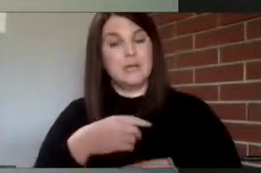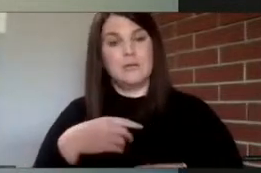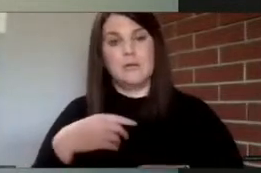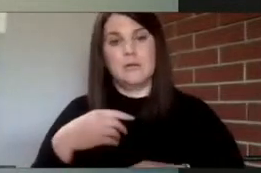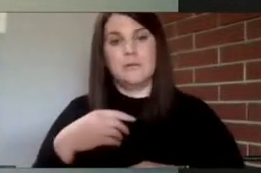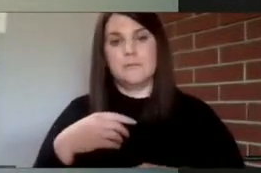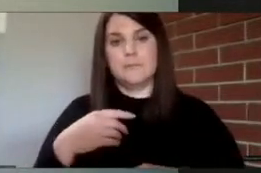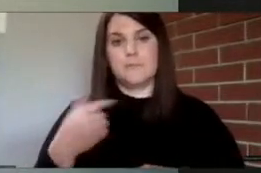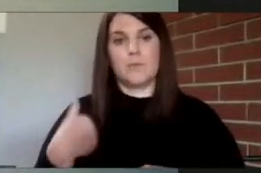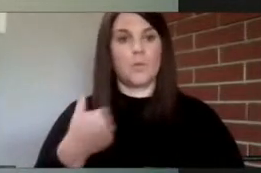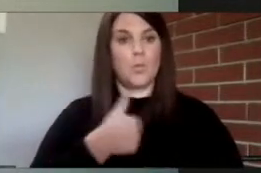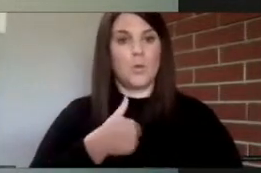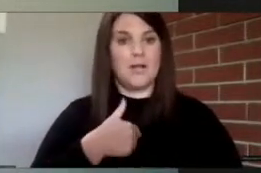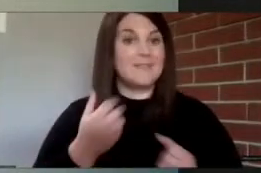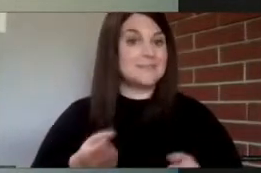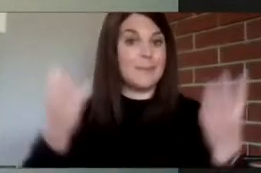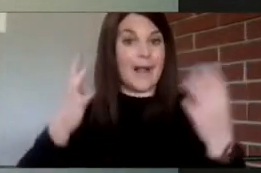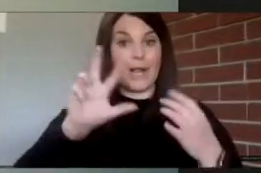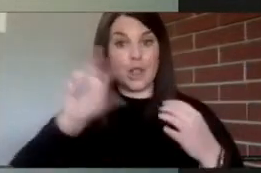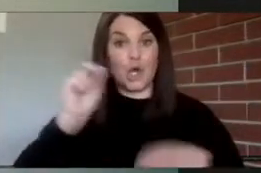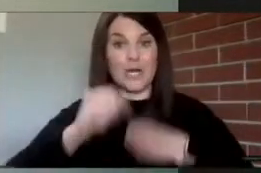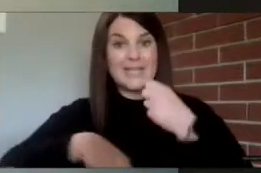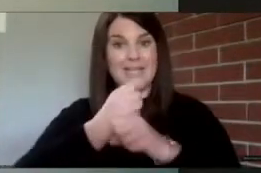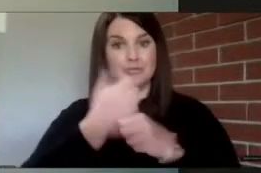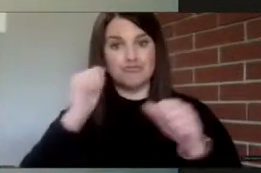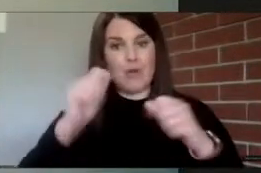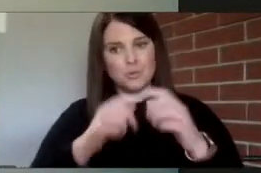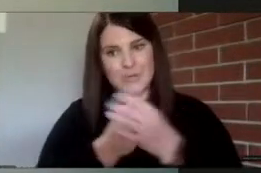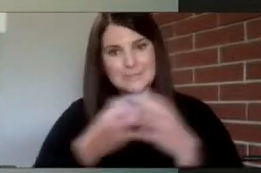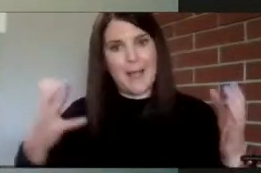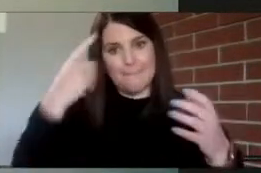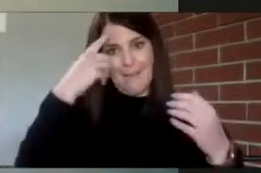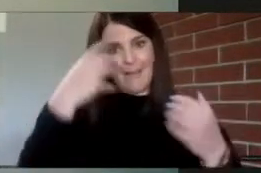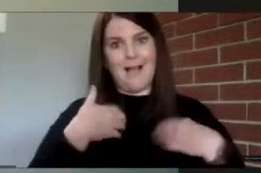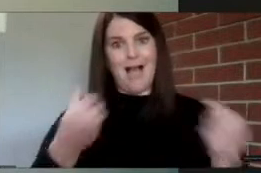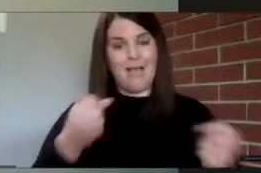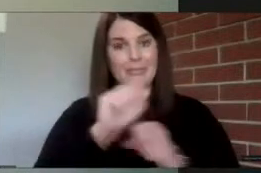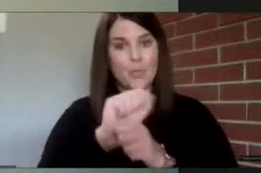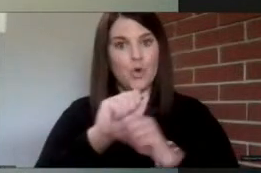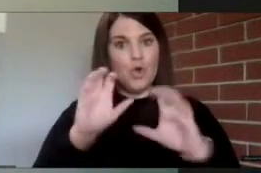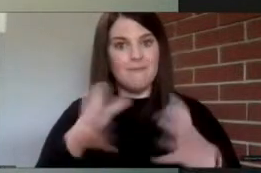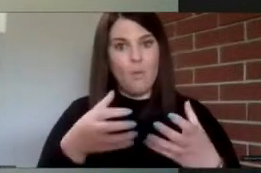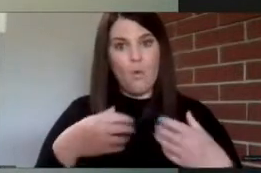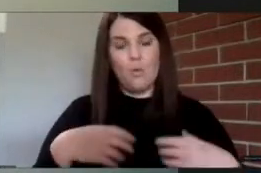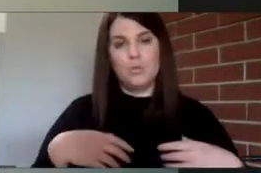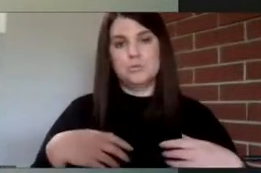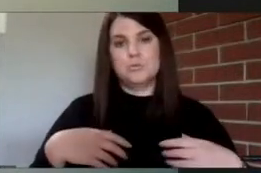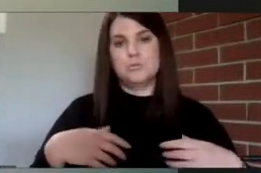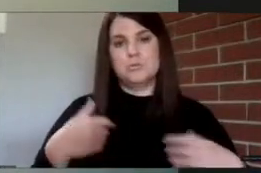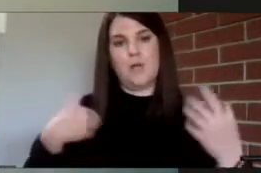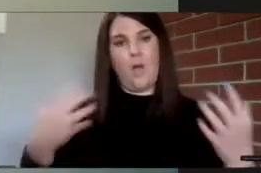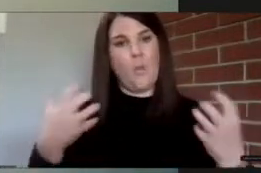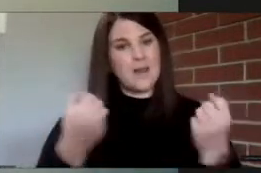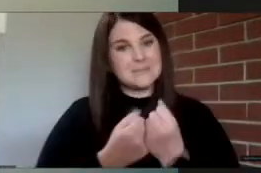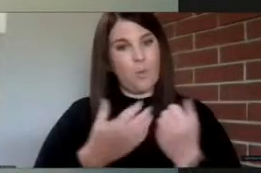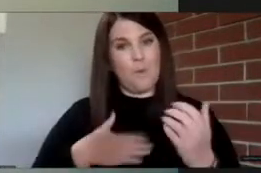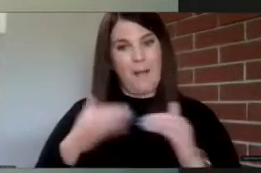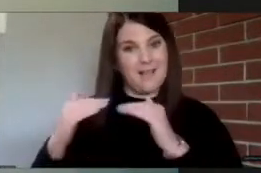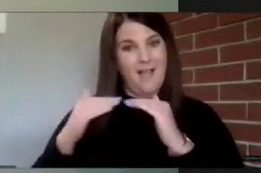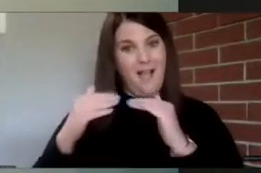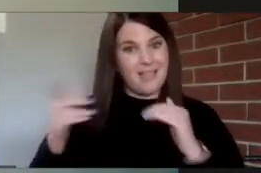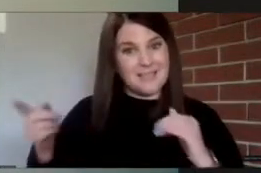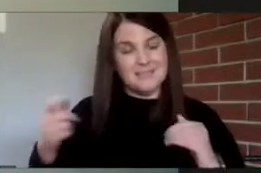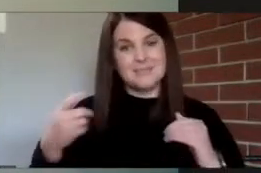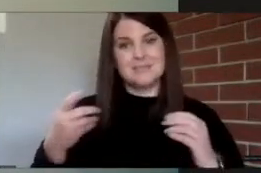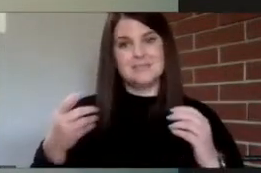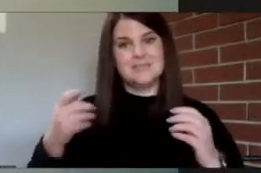we have spent 30 years trying to expand the mental health workforce. I mean, and I want to support my colleagues and say that, yes, we